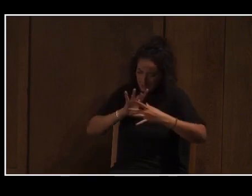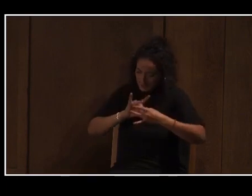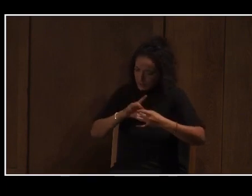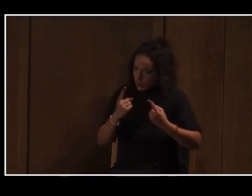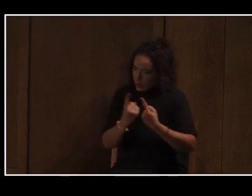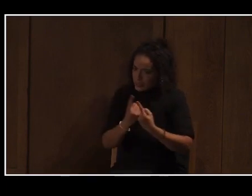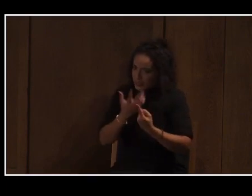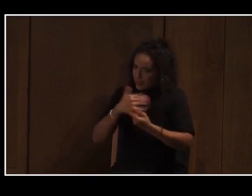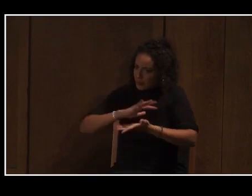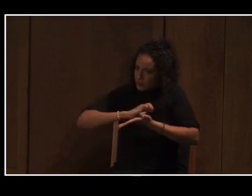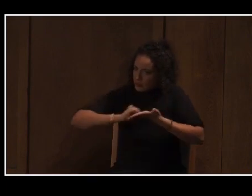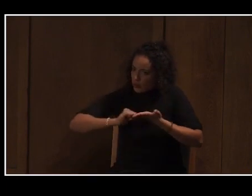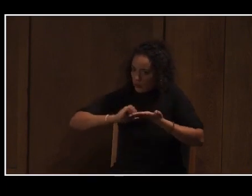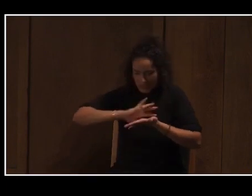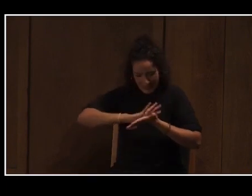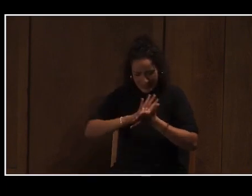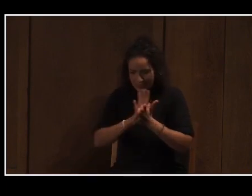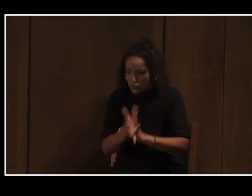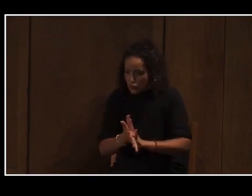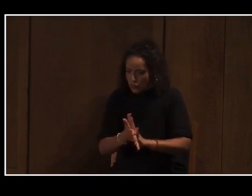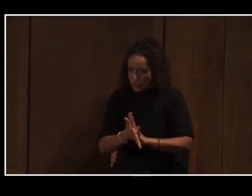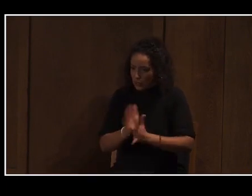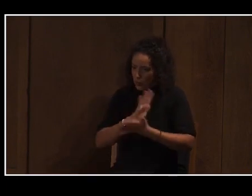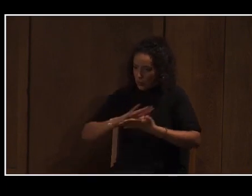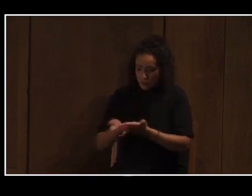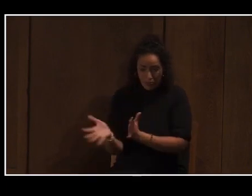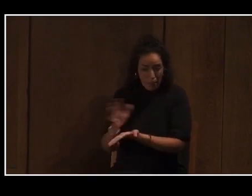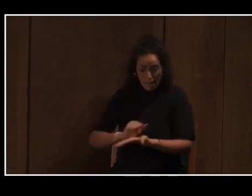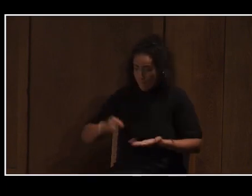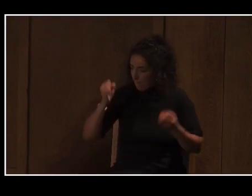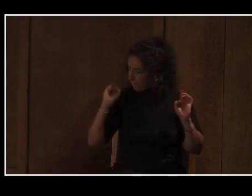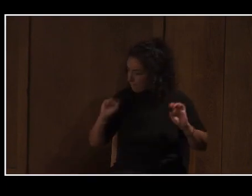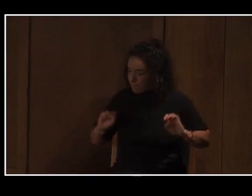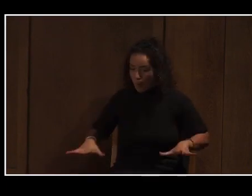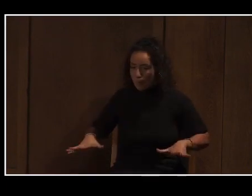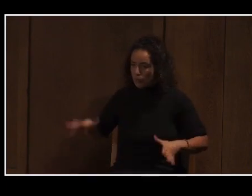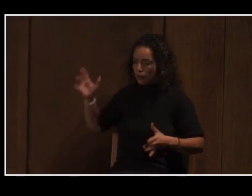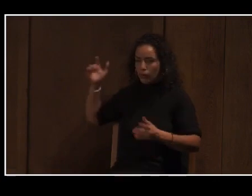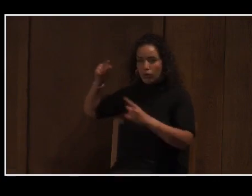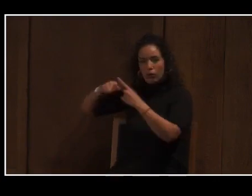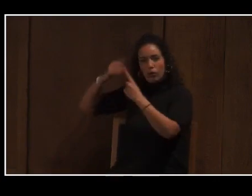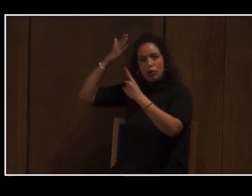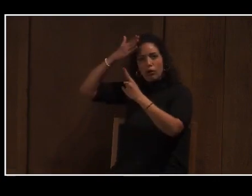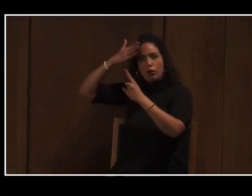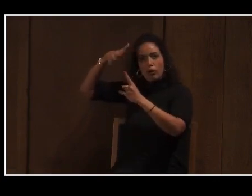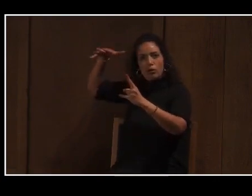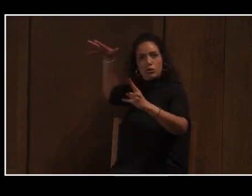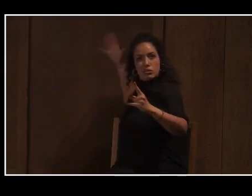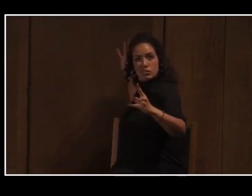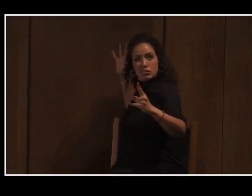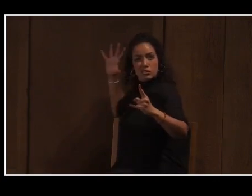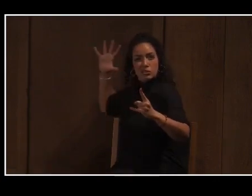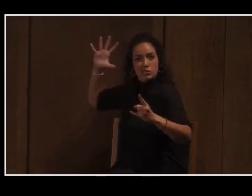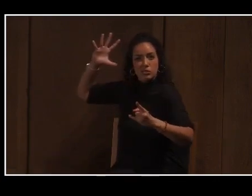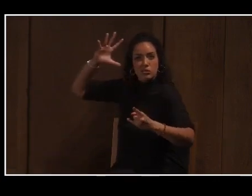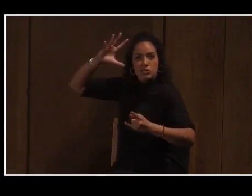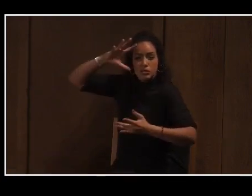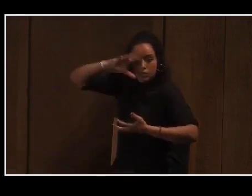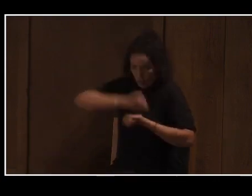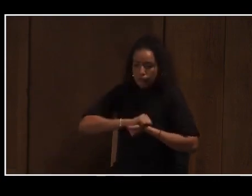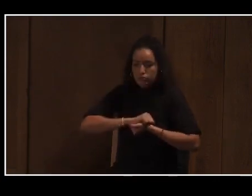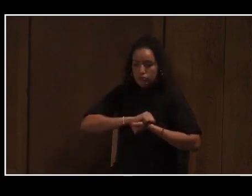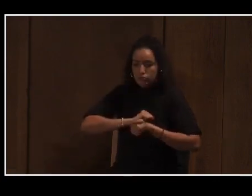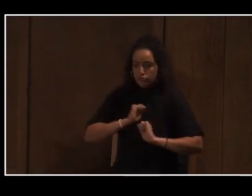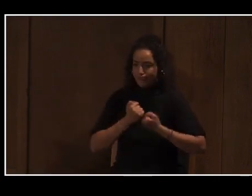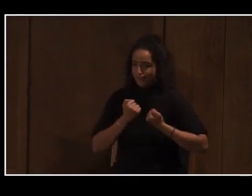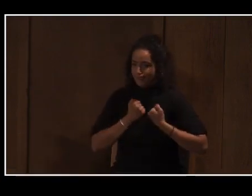forcibly extinguished, searching through the debris, collecting psychic artifacts of who we have been. So I love this